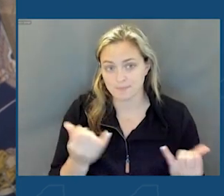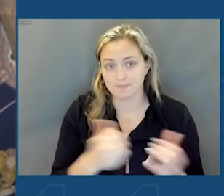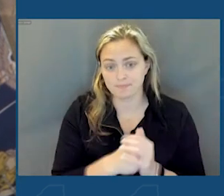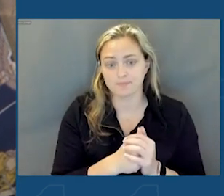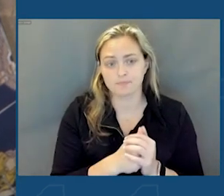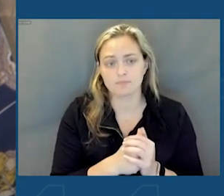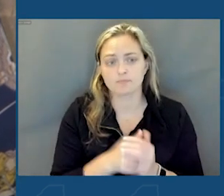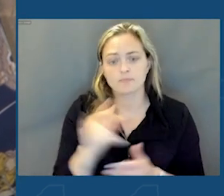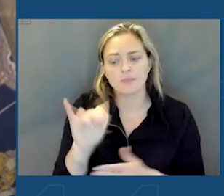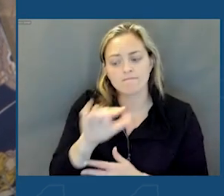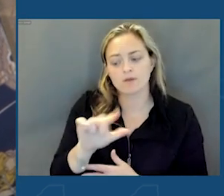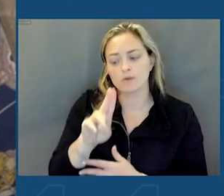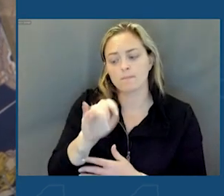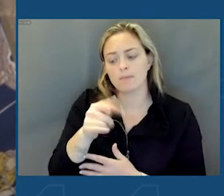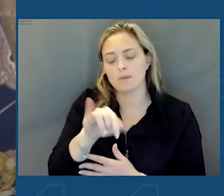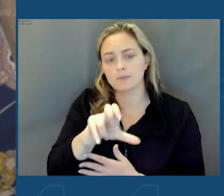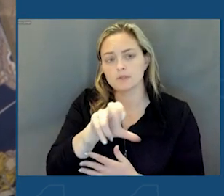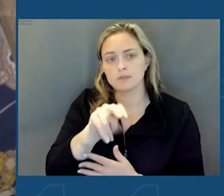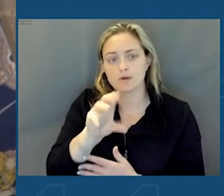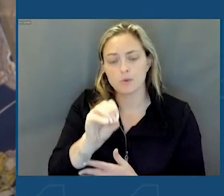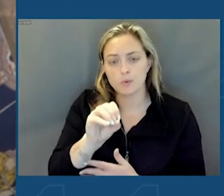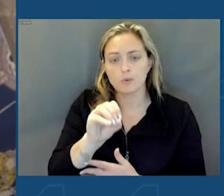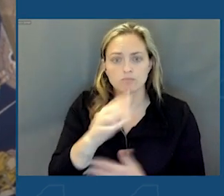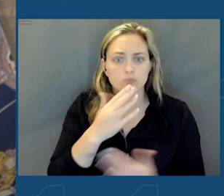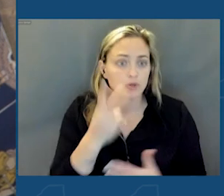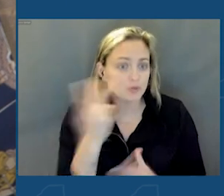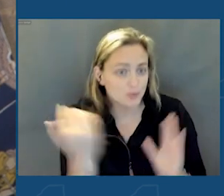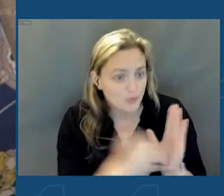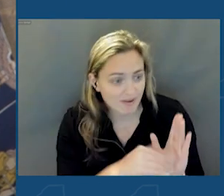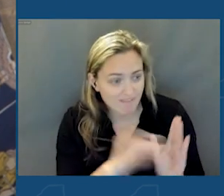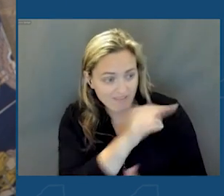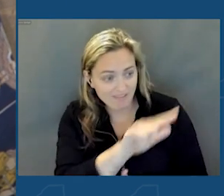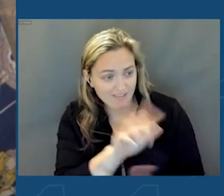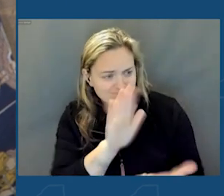Phil Palmisano is here, Assembly member. Great to see you again, Phil.